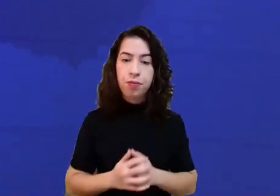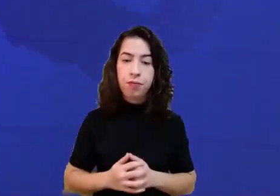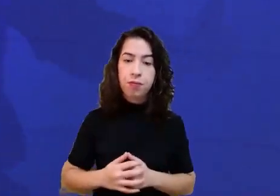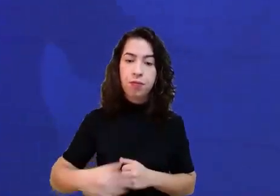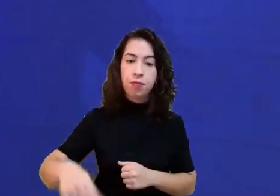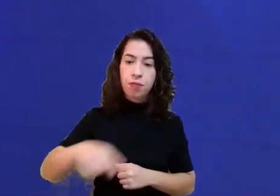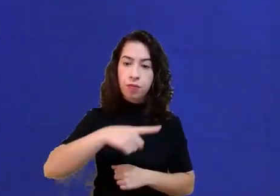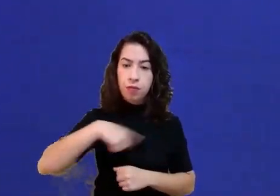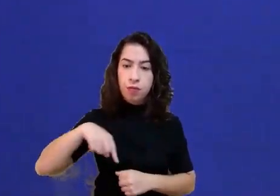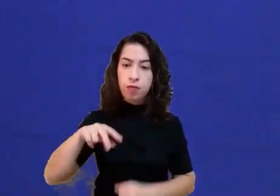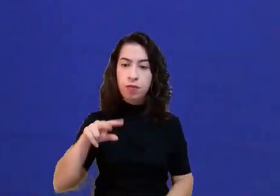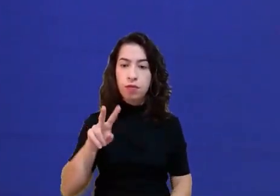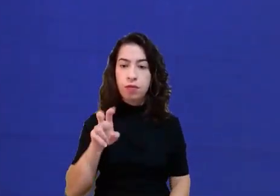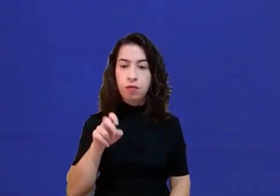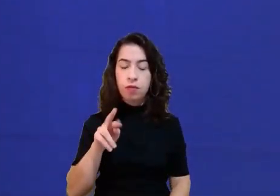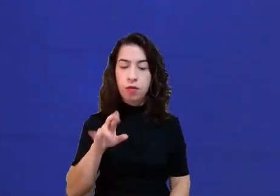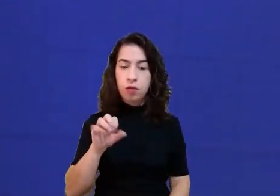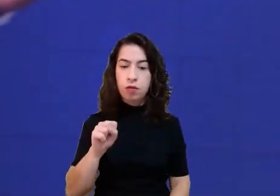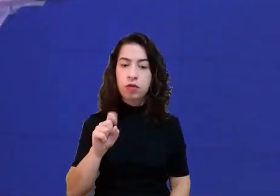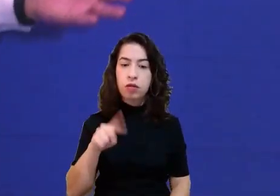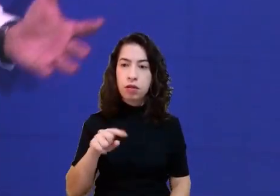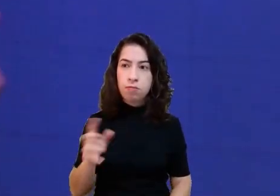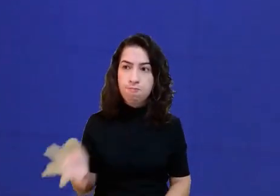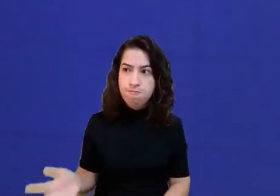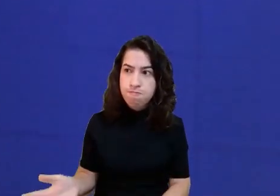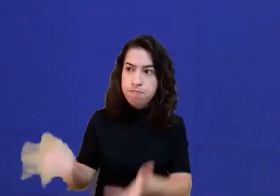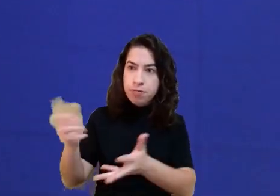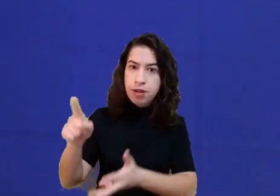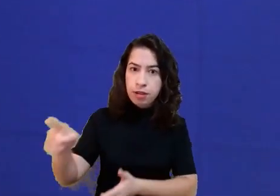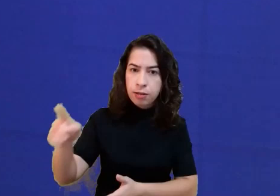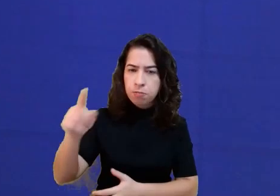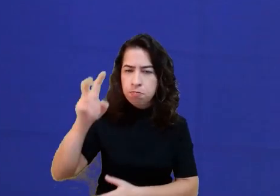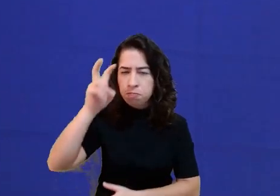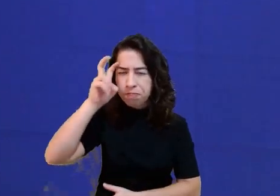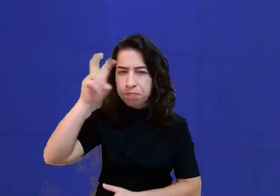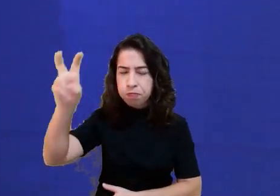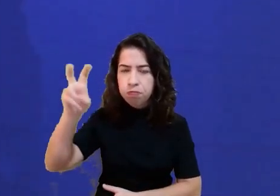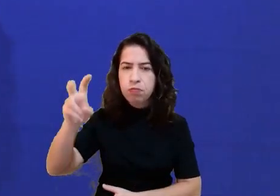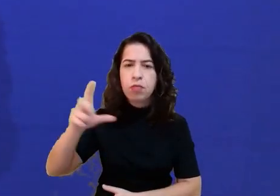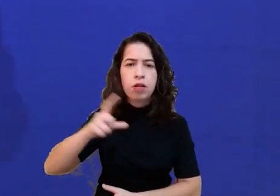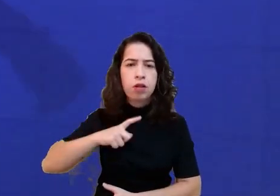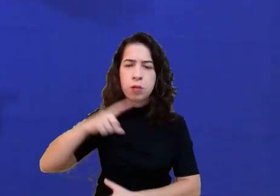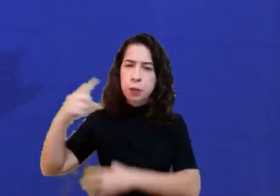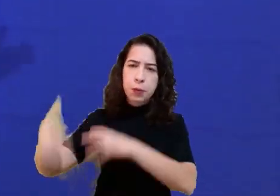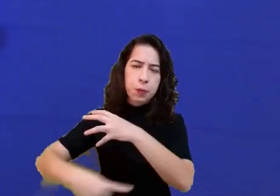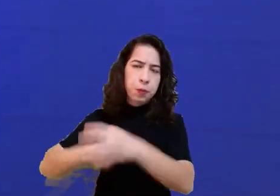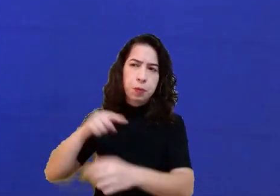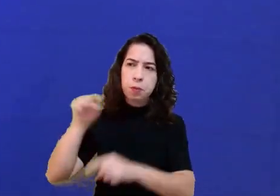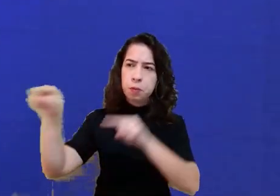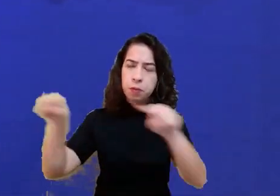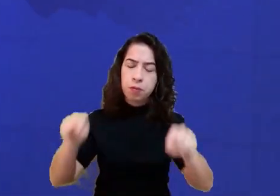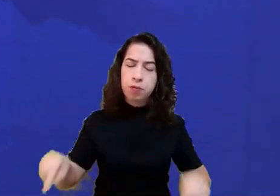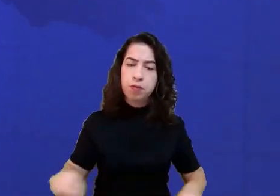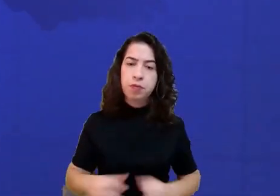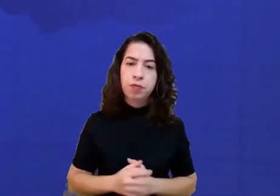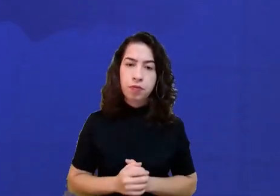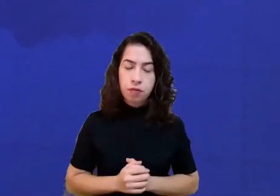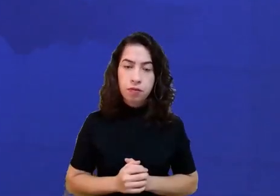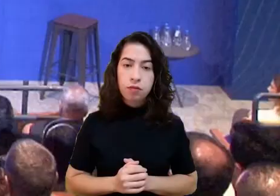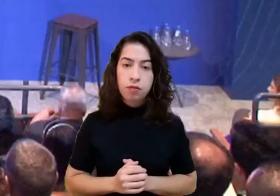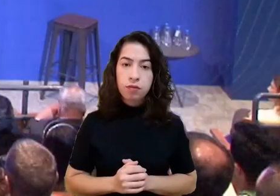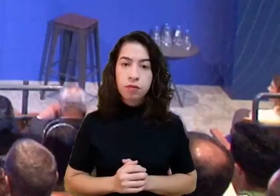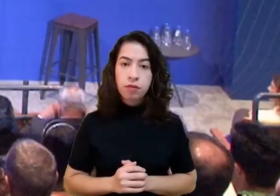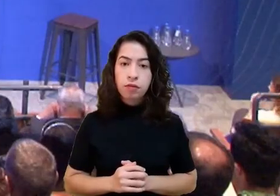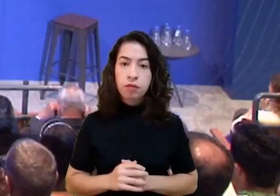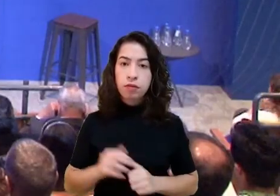our venture capital wants to potentialize these visionaries that are spread in the entire country, in the entire world. The base of this